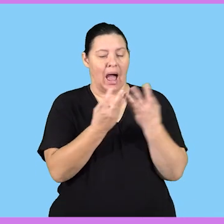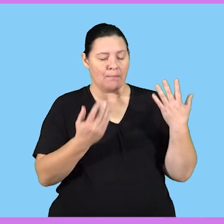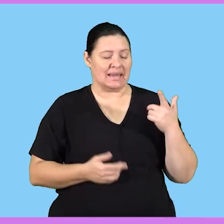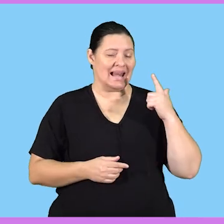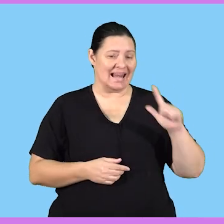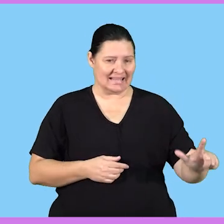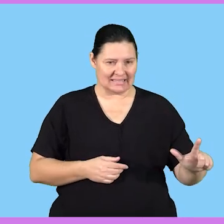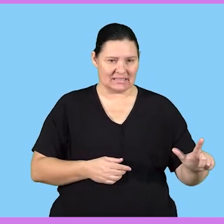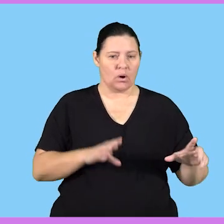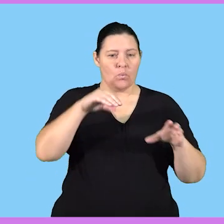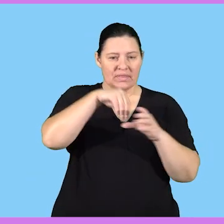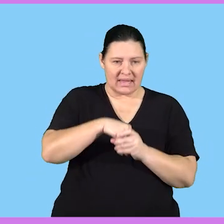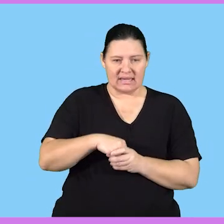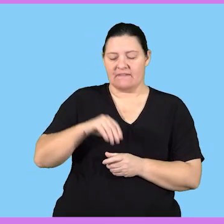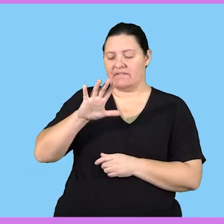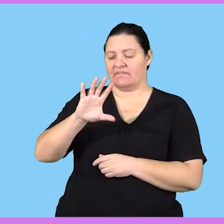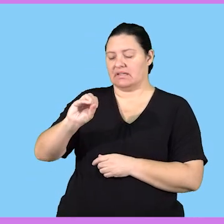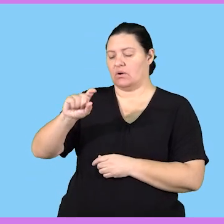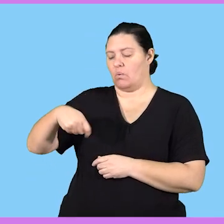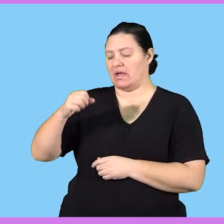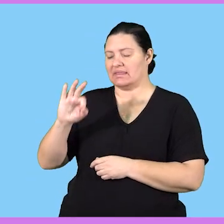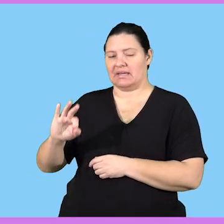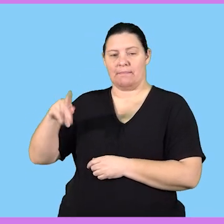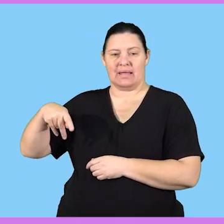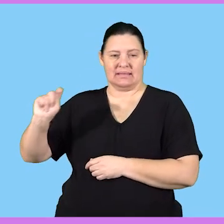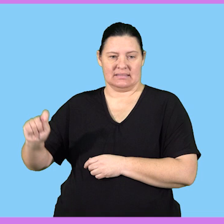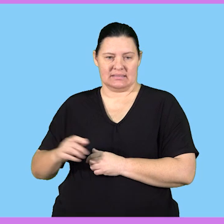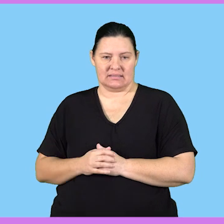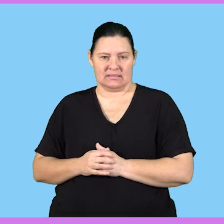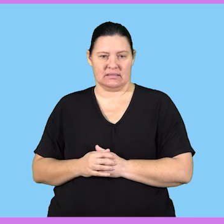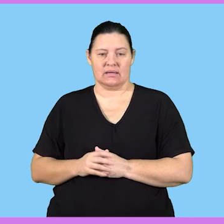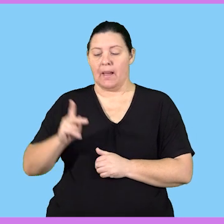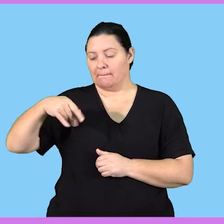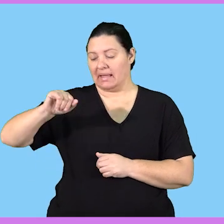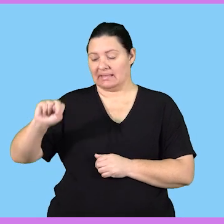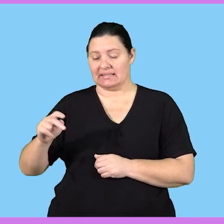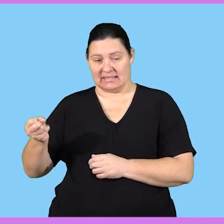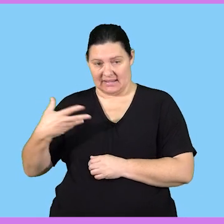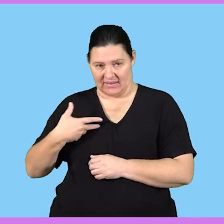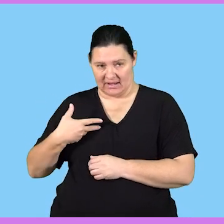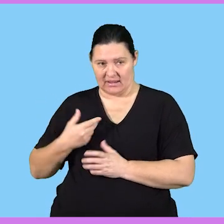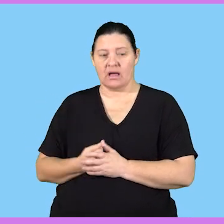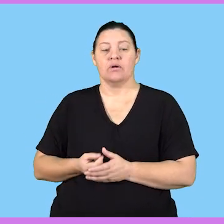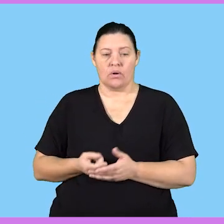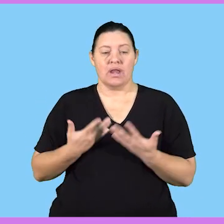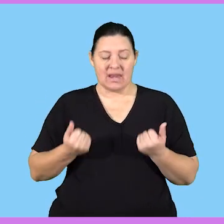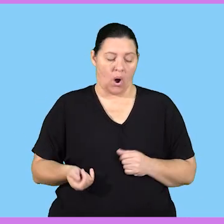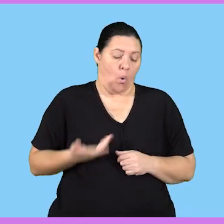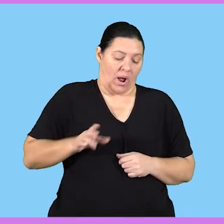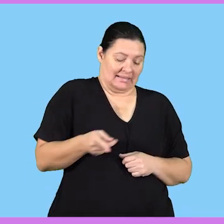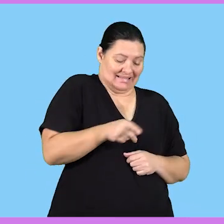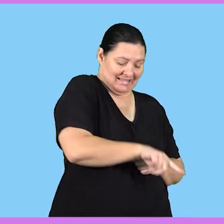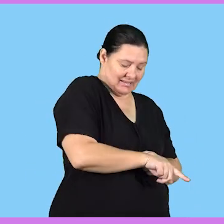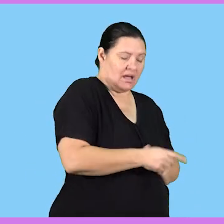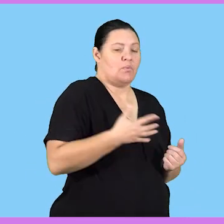example, I'm asking here, how many liters in 50.3 pints? Right? We said pints was given, that's your imperial.